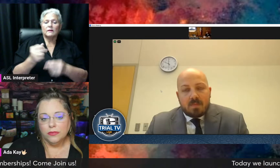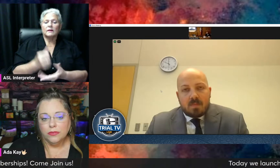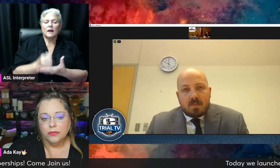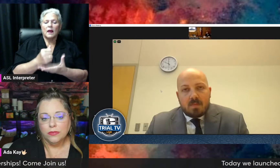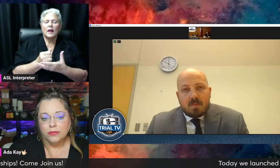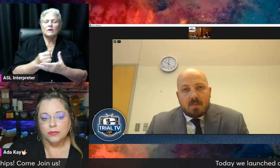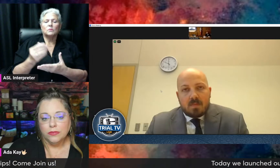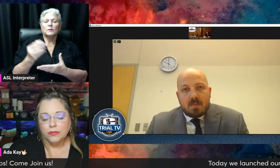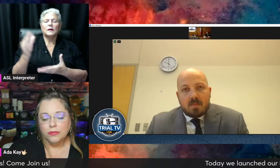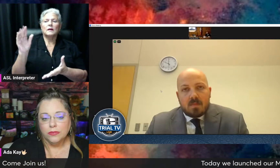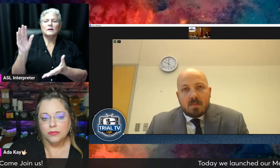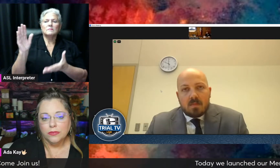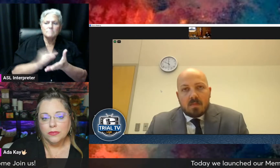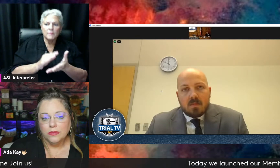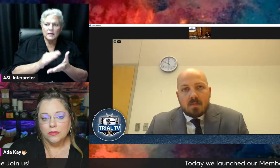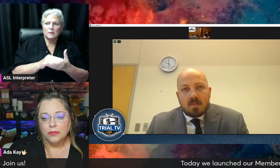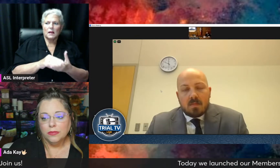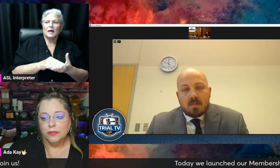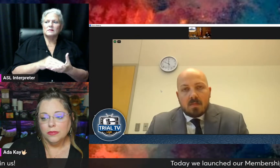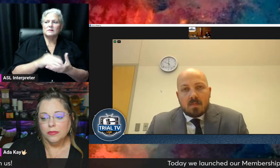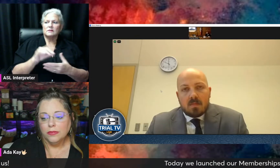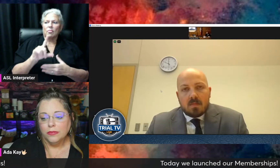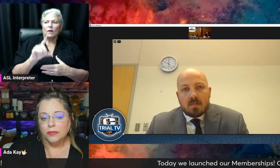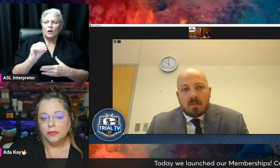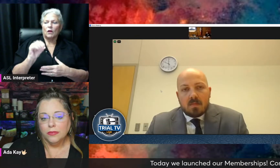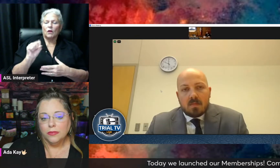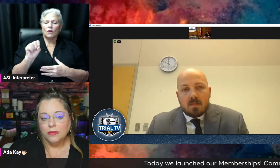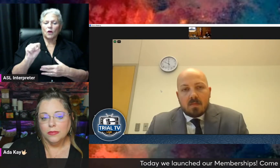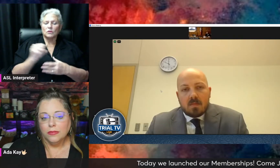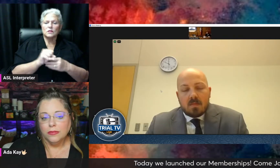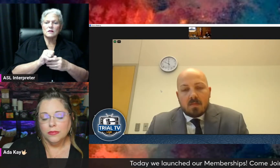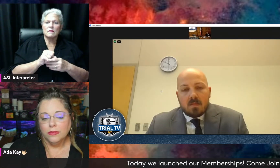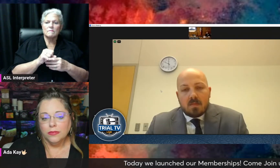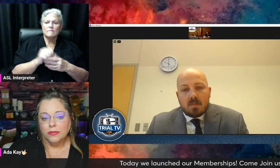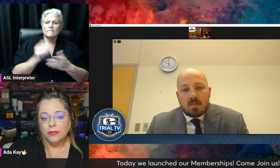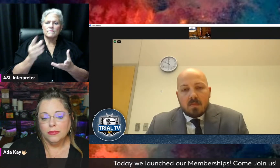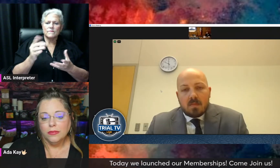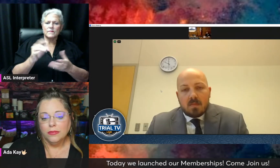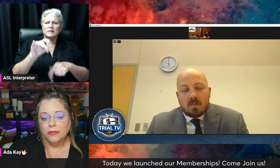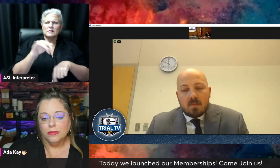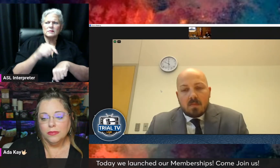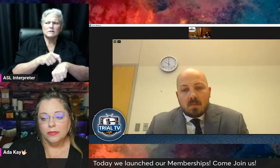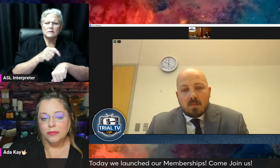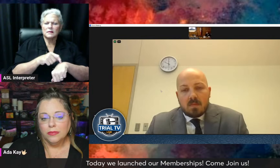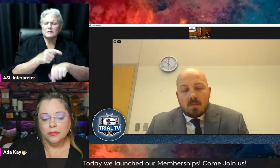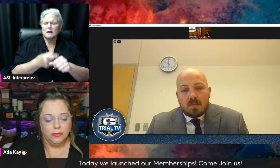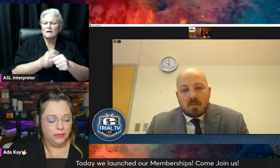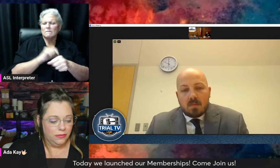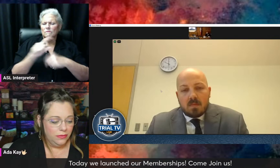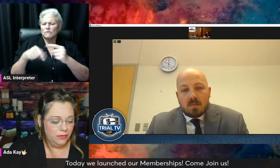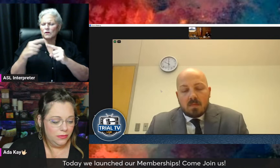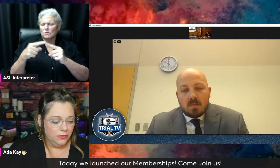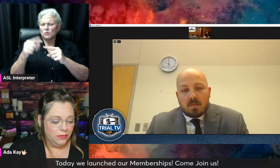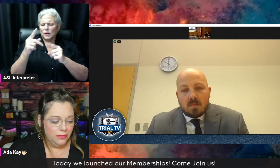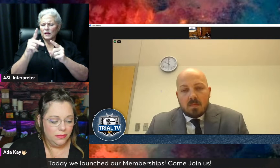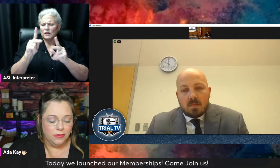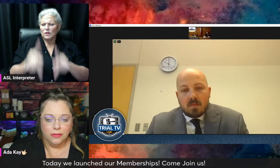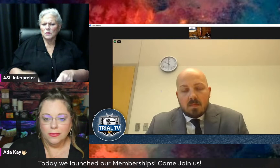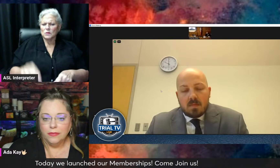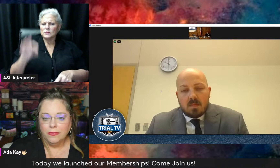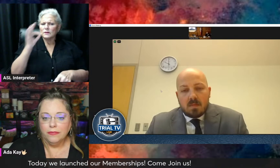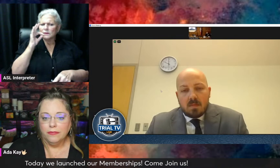know how, is there a time range from when the person ingested it to